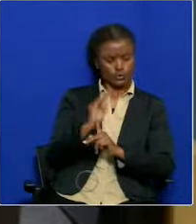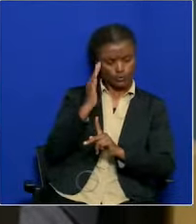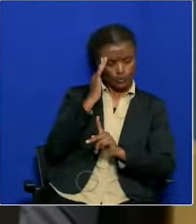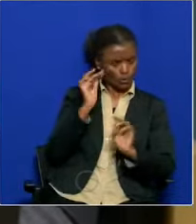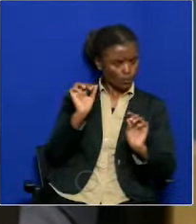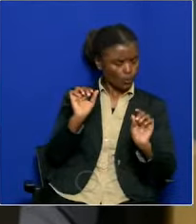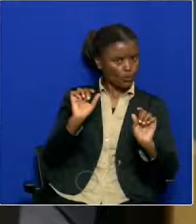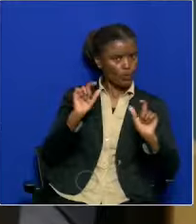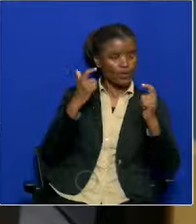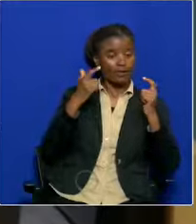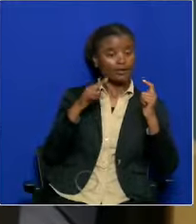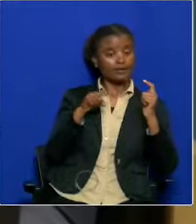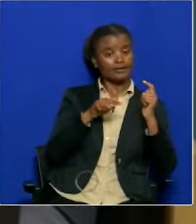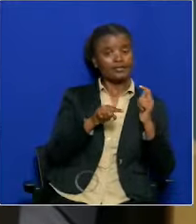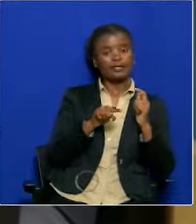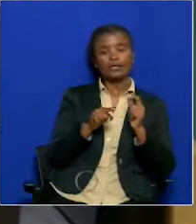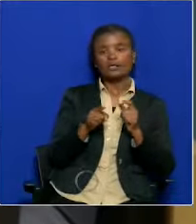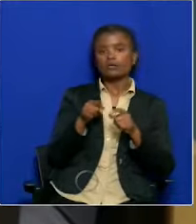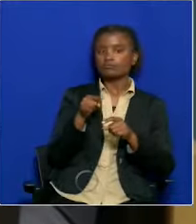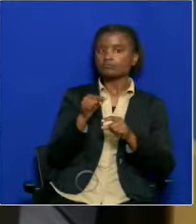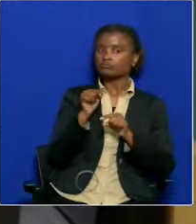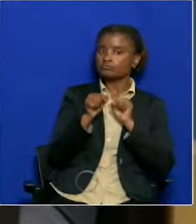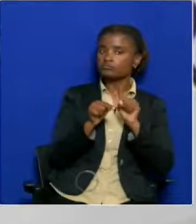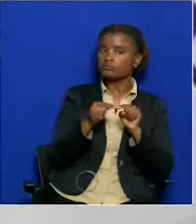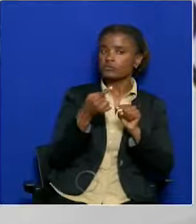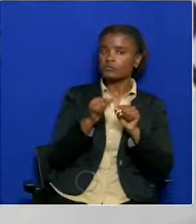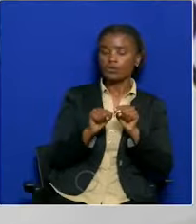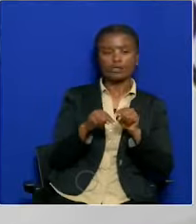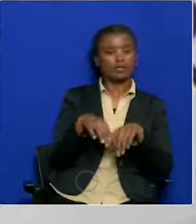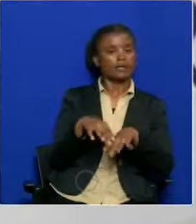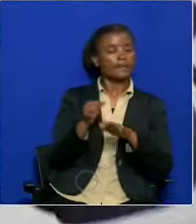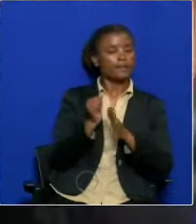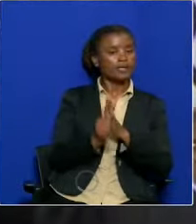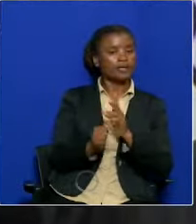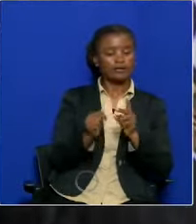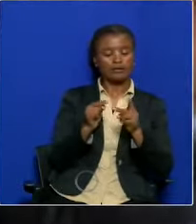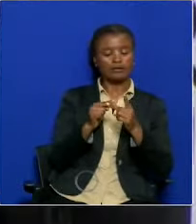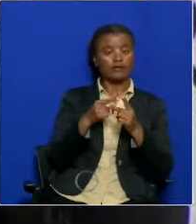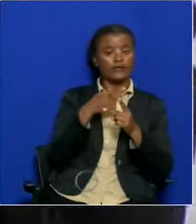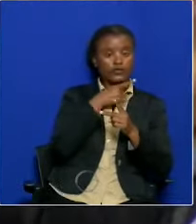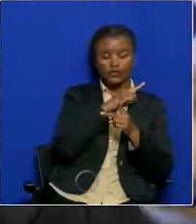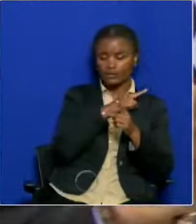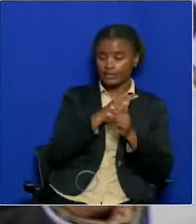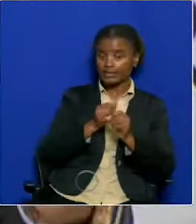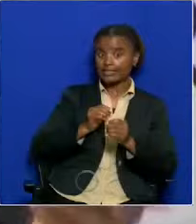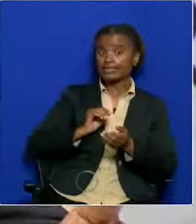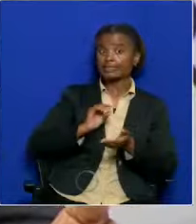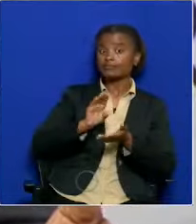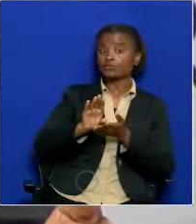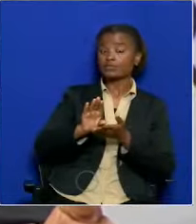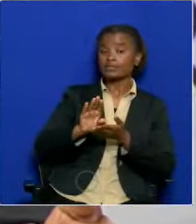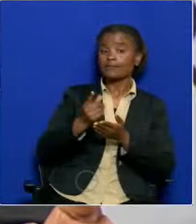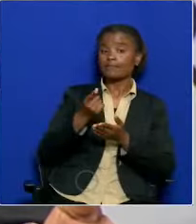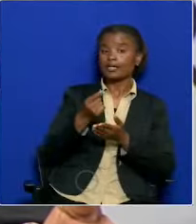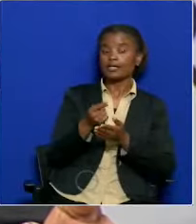and corruption and all those things. When he deposited the money on the 18th, remember the loan was made on the 14th.